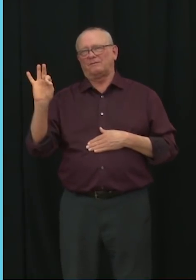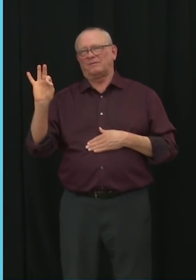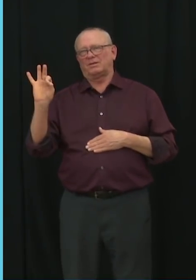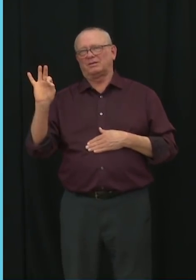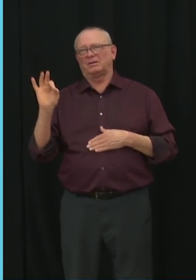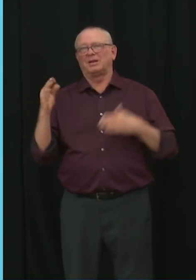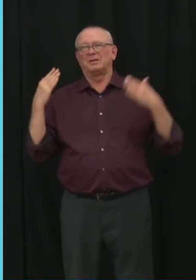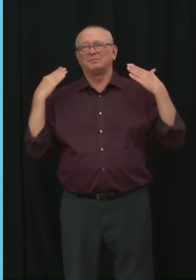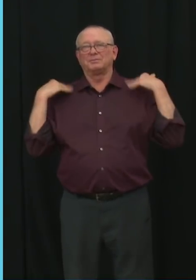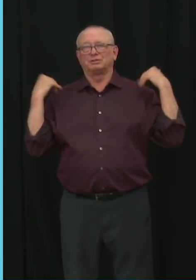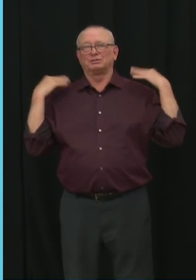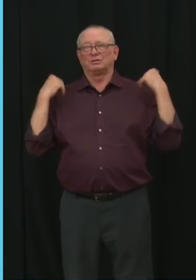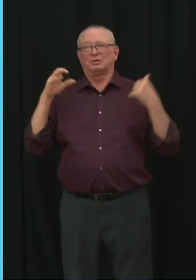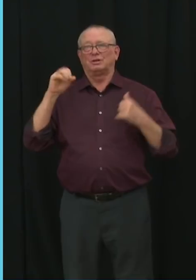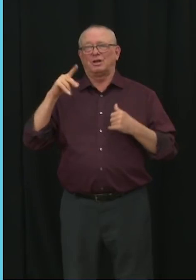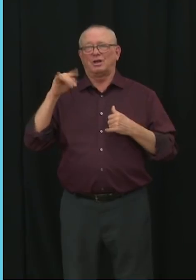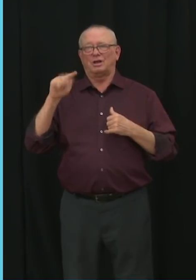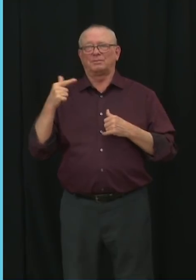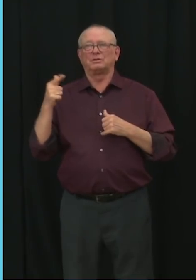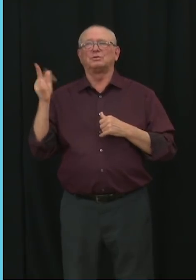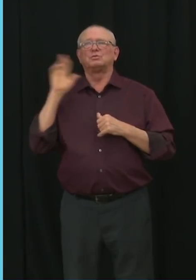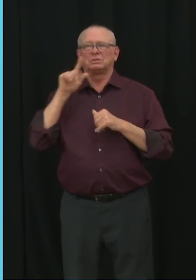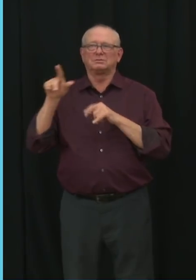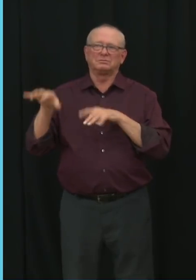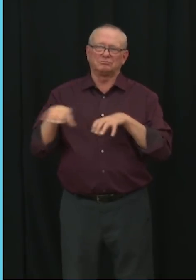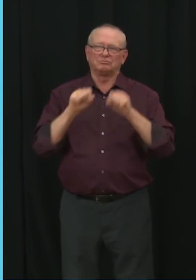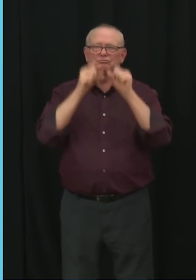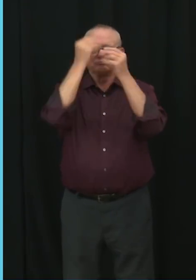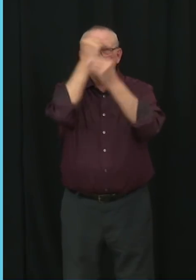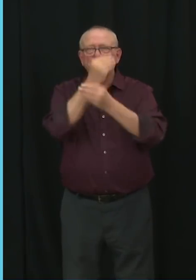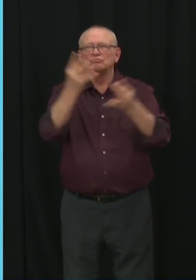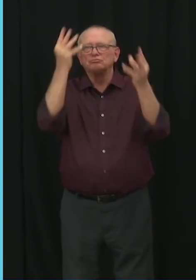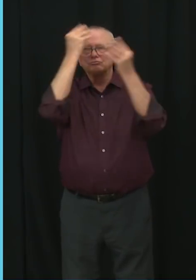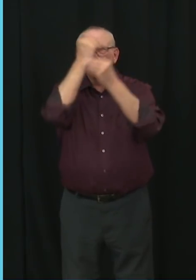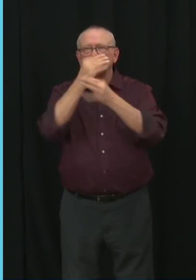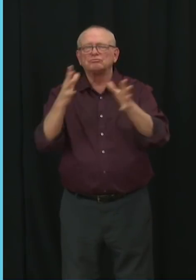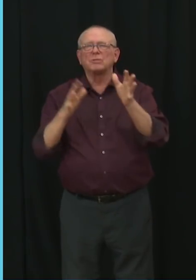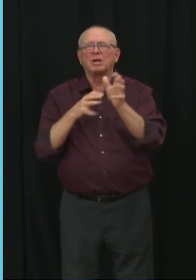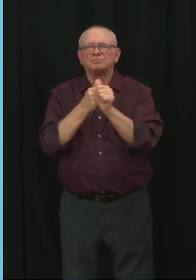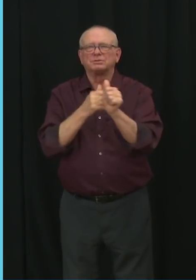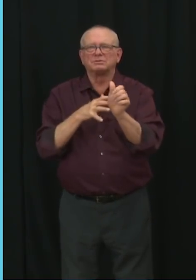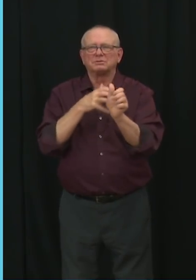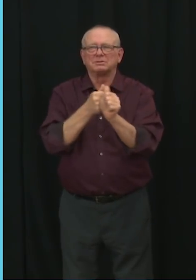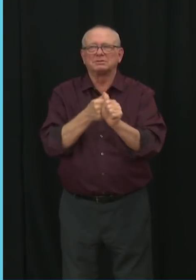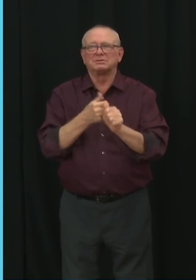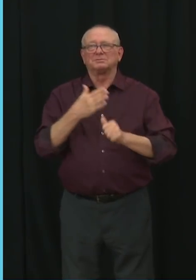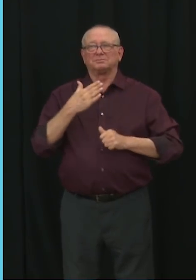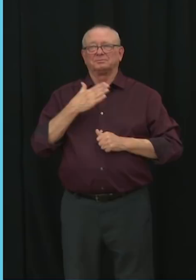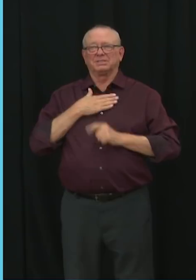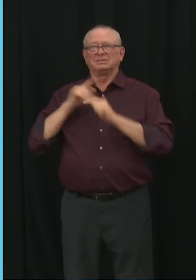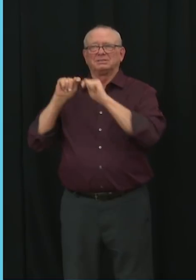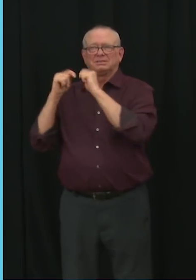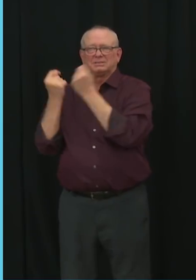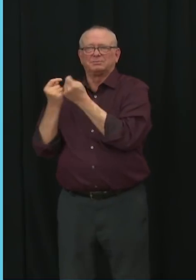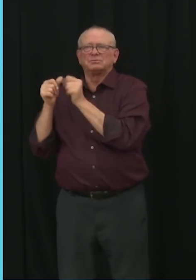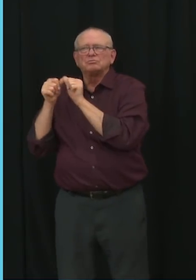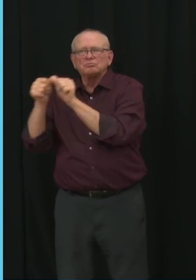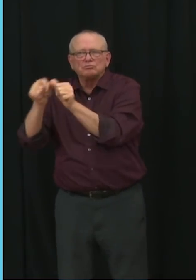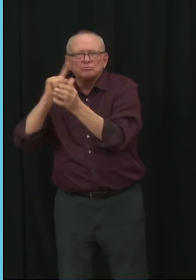the data and provide input on the response. There will also not be a COVID media availability this